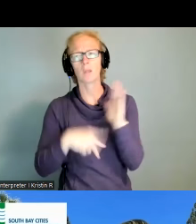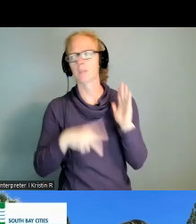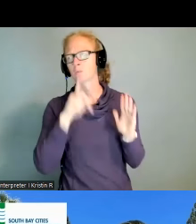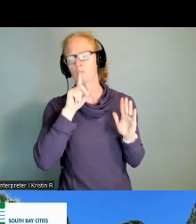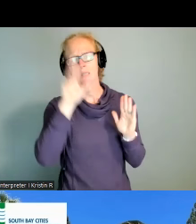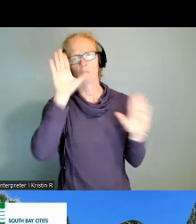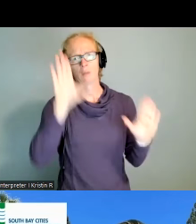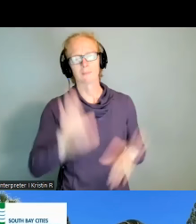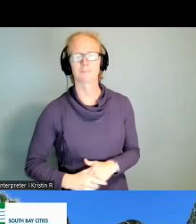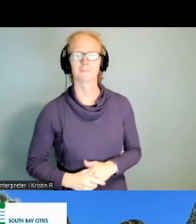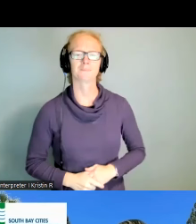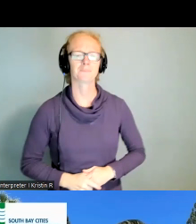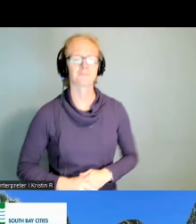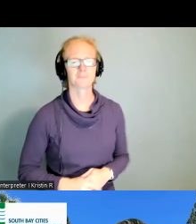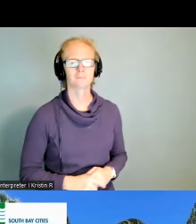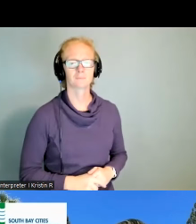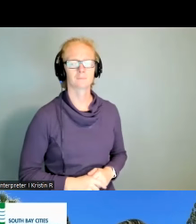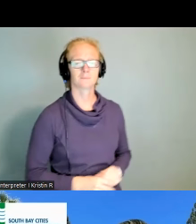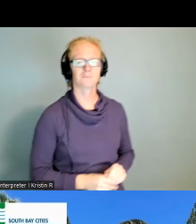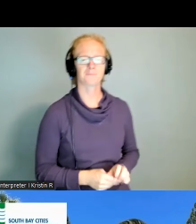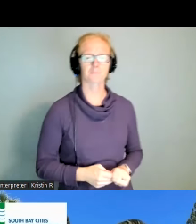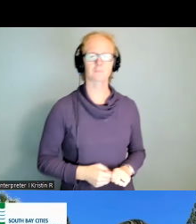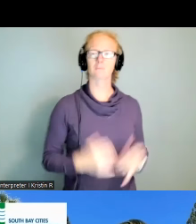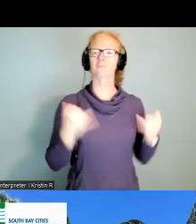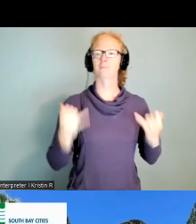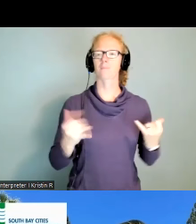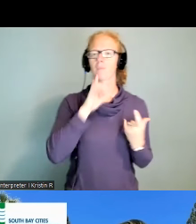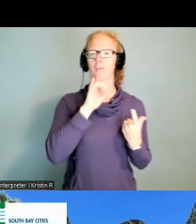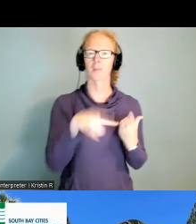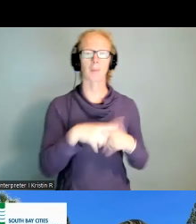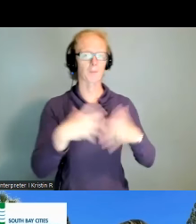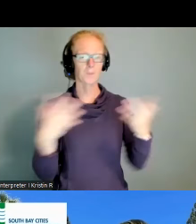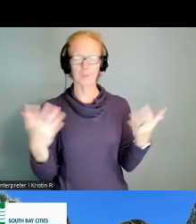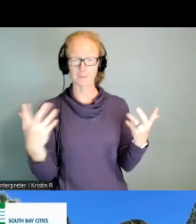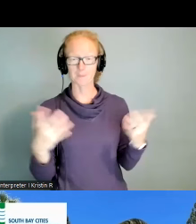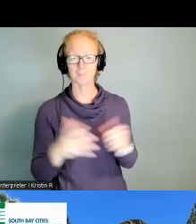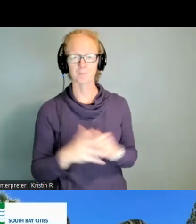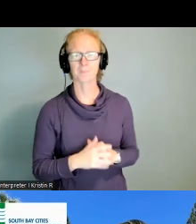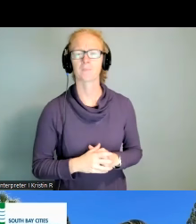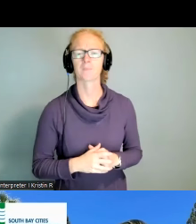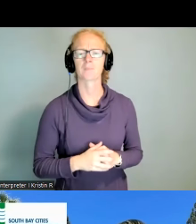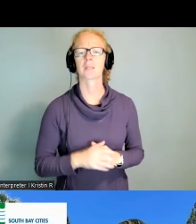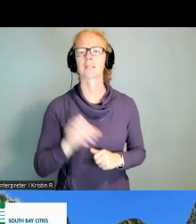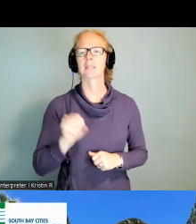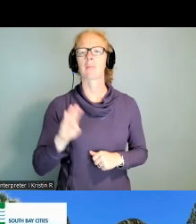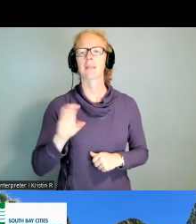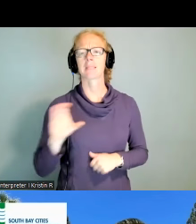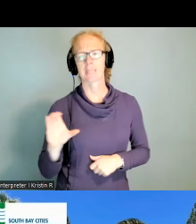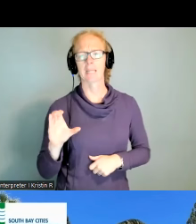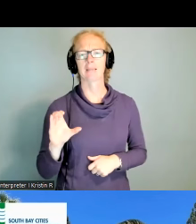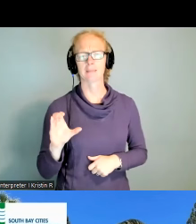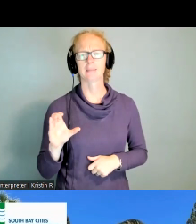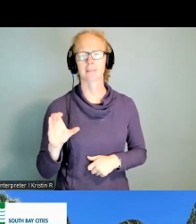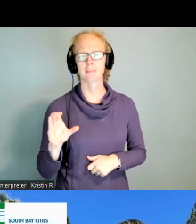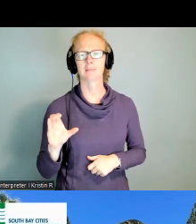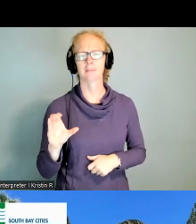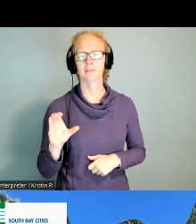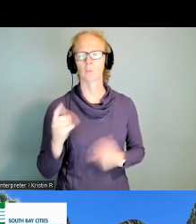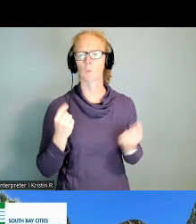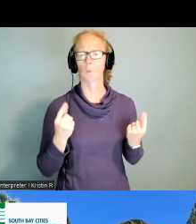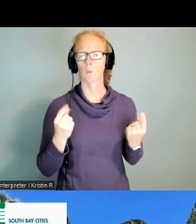looking. So we're going to talk about what we're doing in the South Bay Cities COG with the